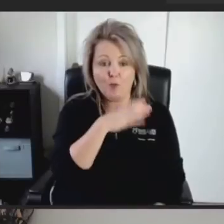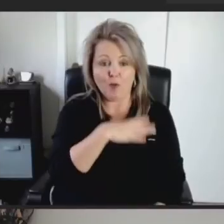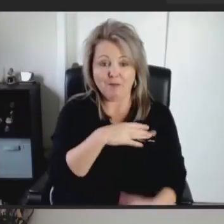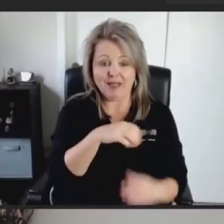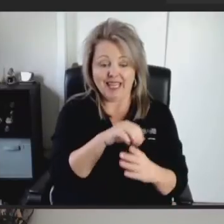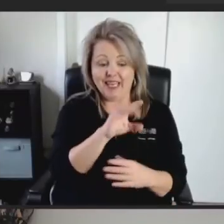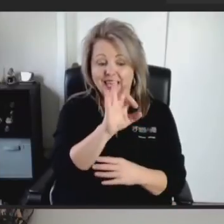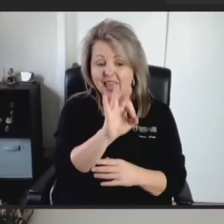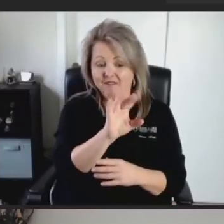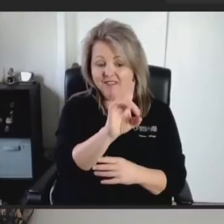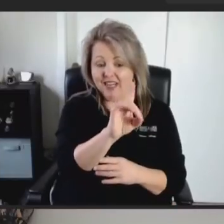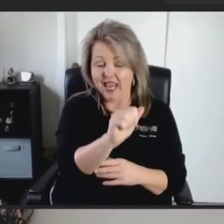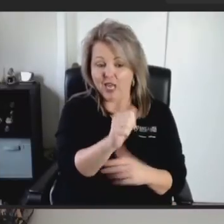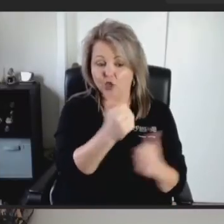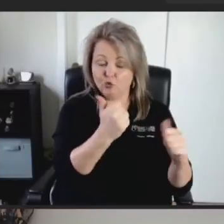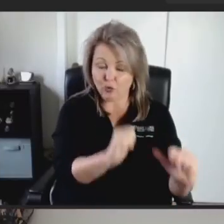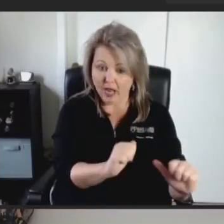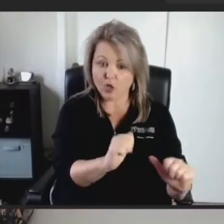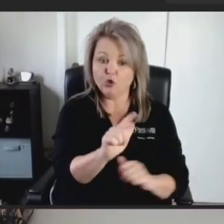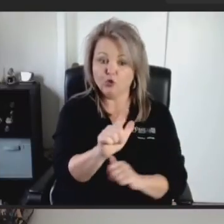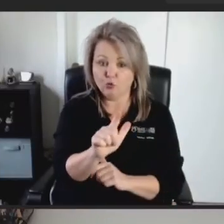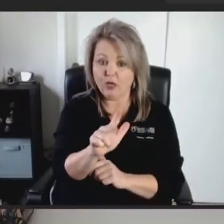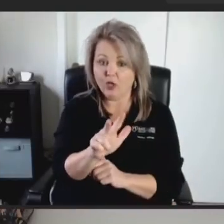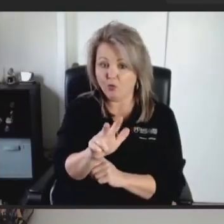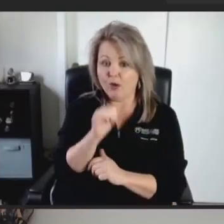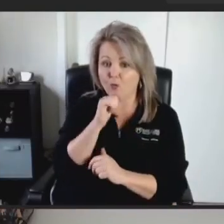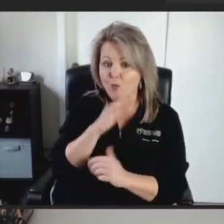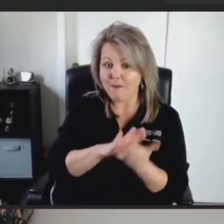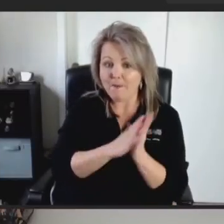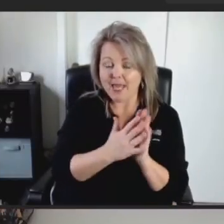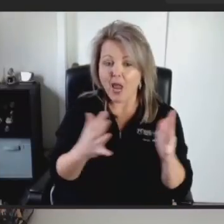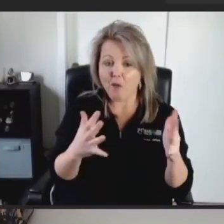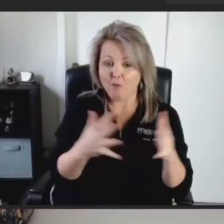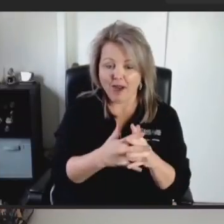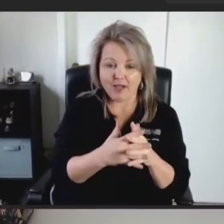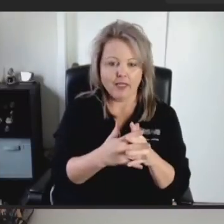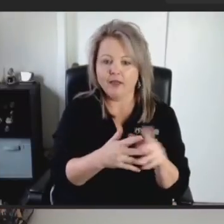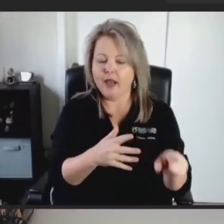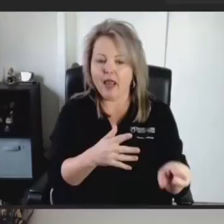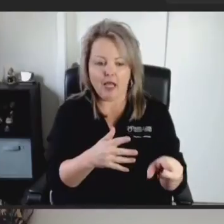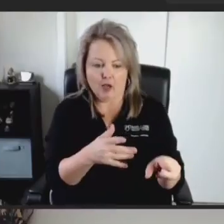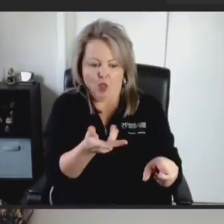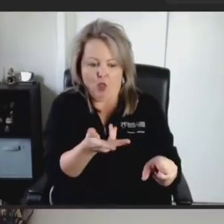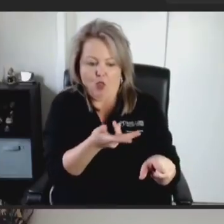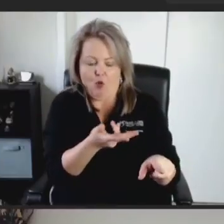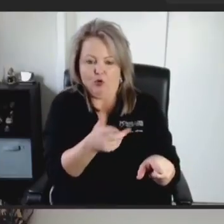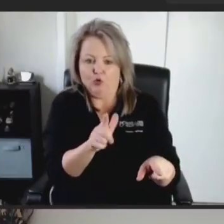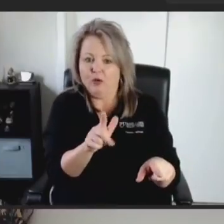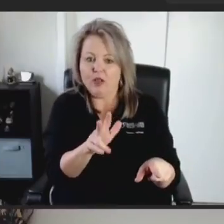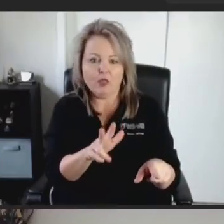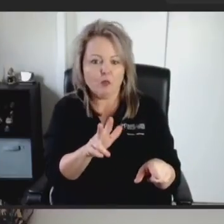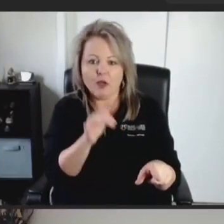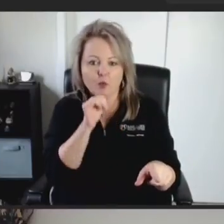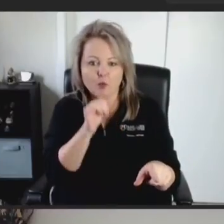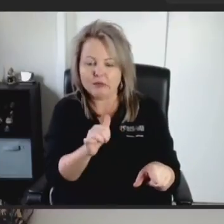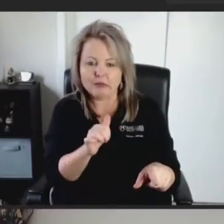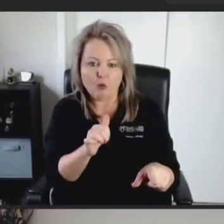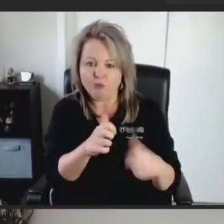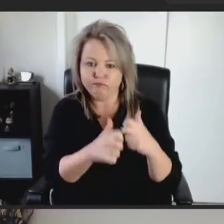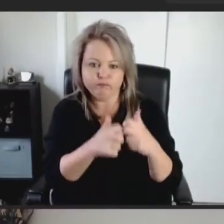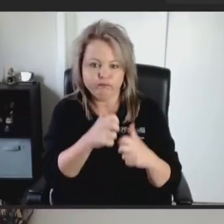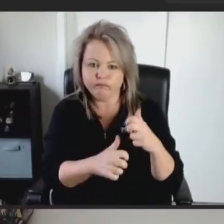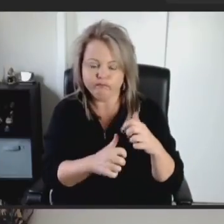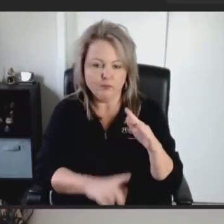of the trial. And in the group that received vaccine, there were no adverse outcomes, so there were no problems, although